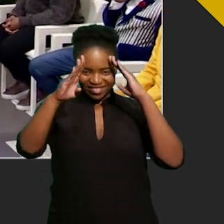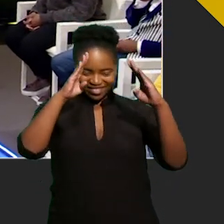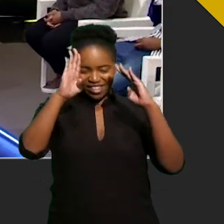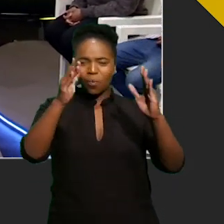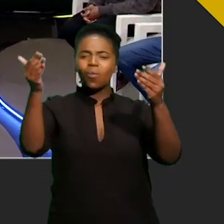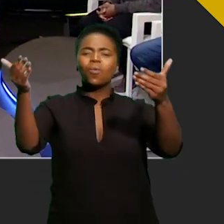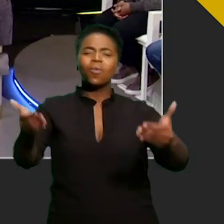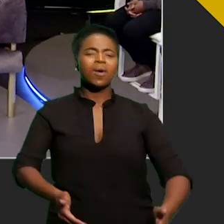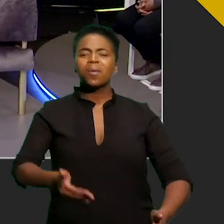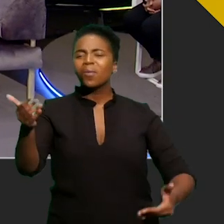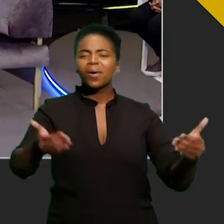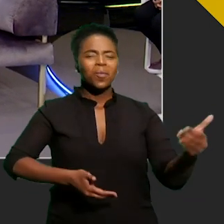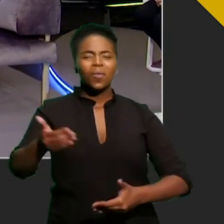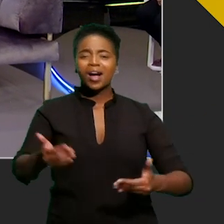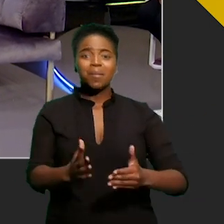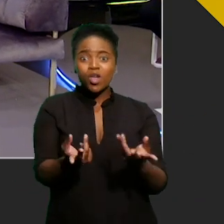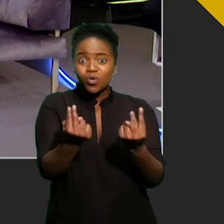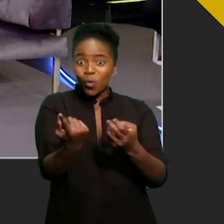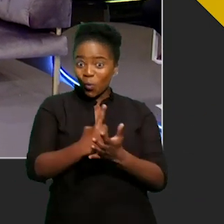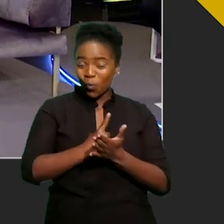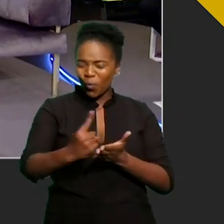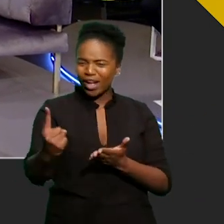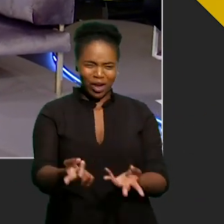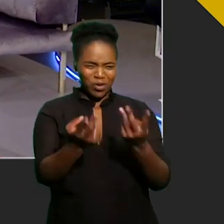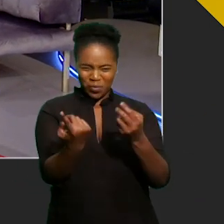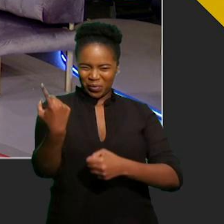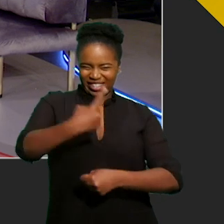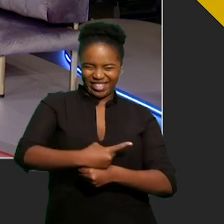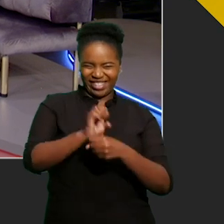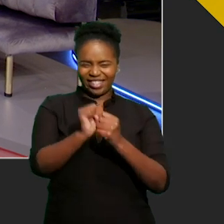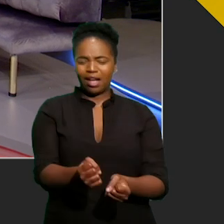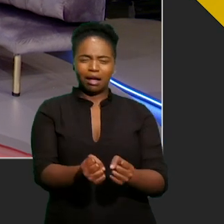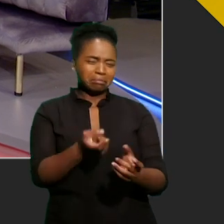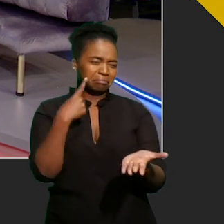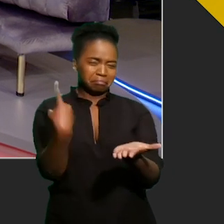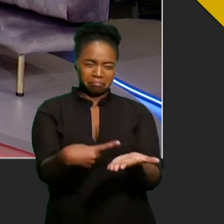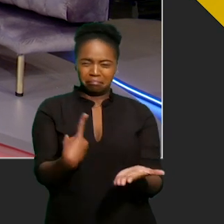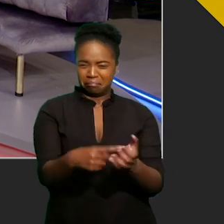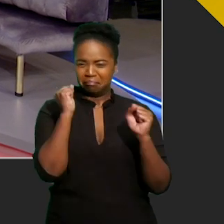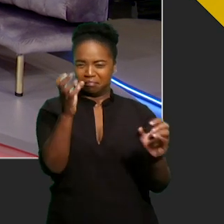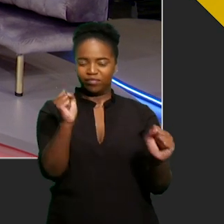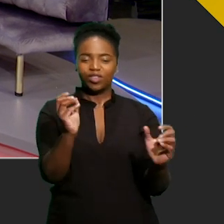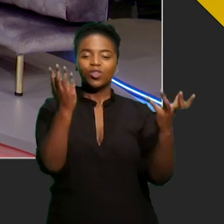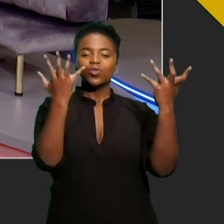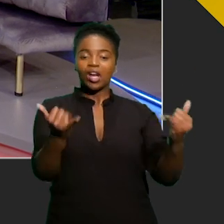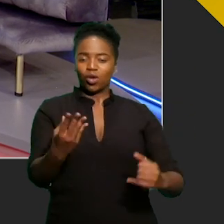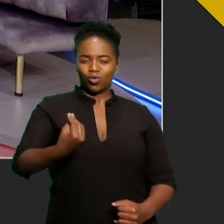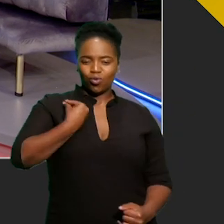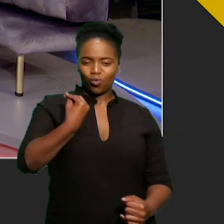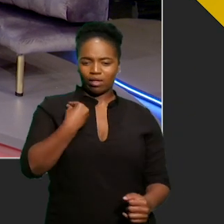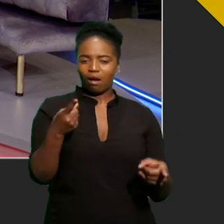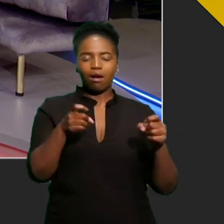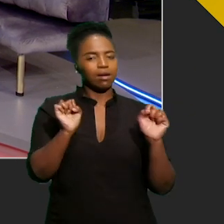Amogela Mogo Daily Thetha. It's a brand new week. So it's a brand new week of conversation where Baswa are taking charge.